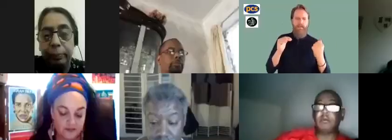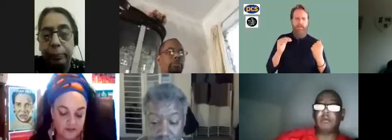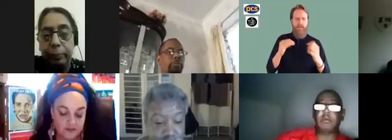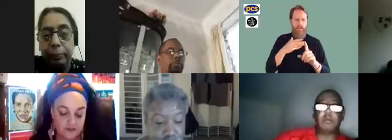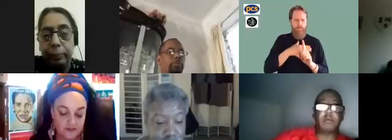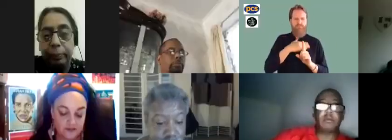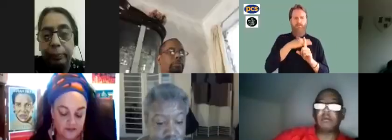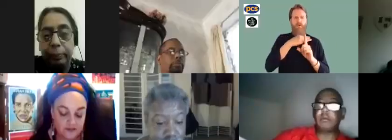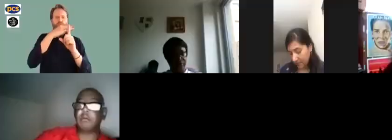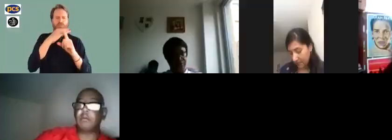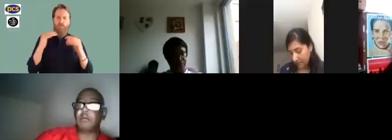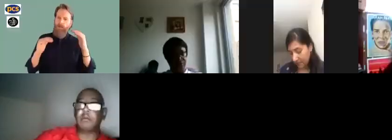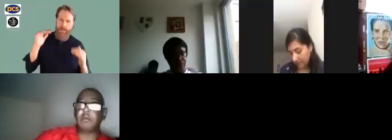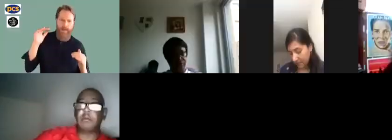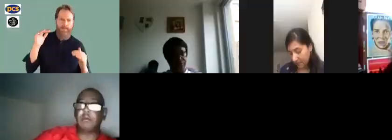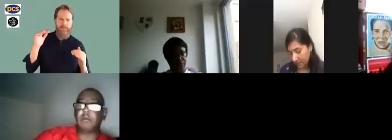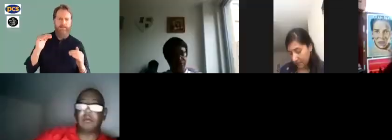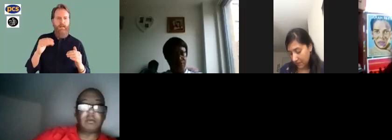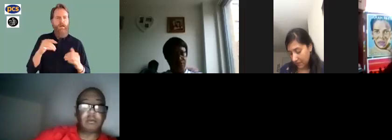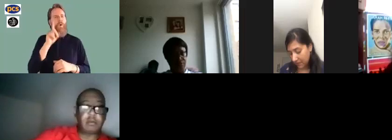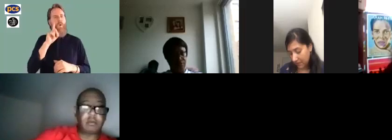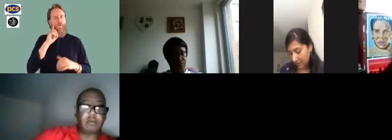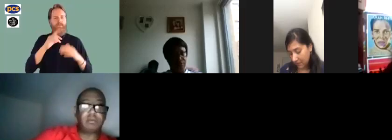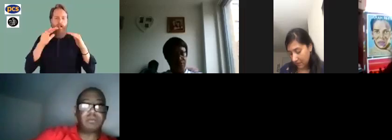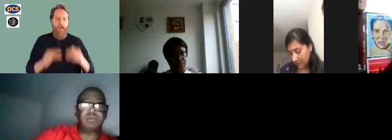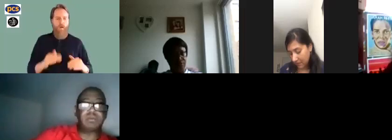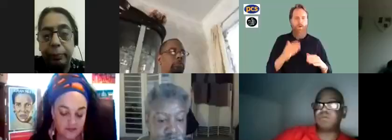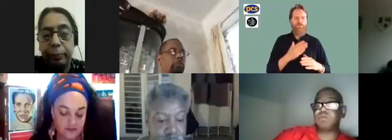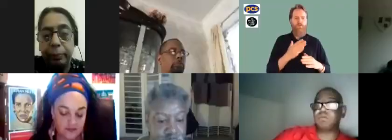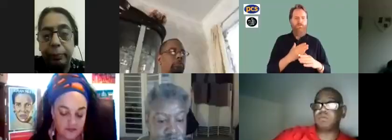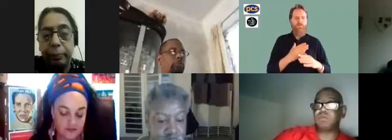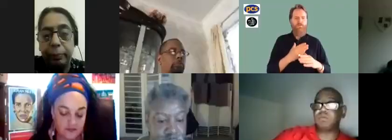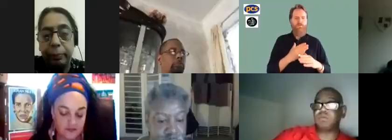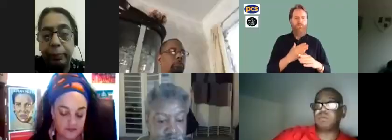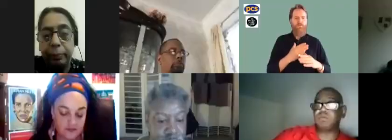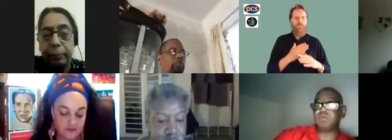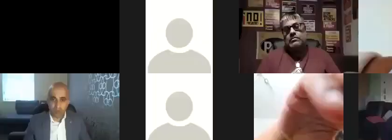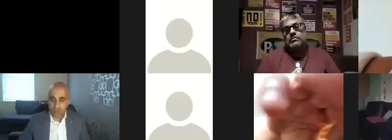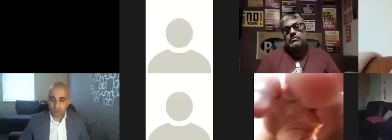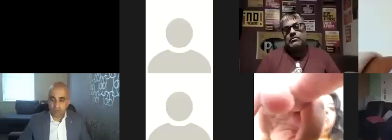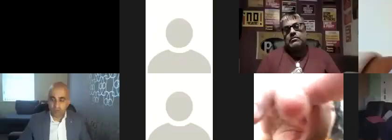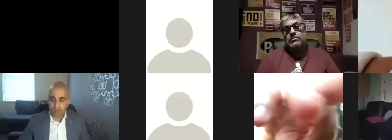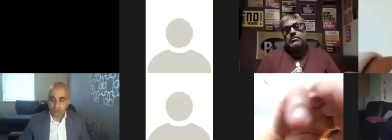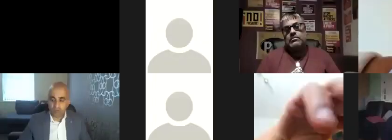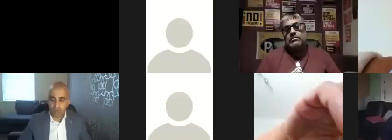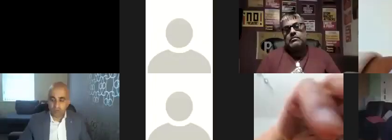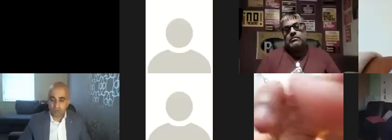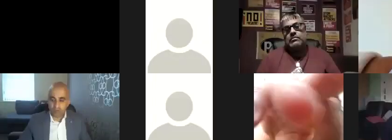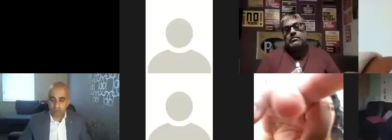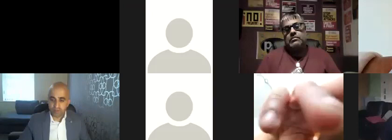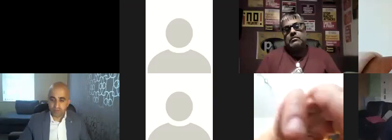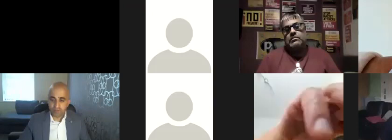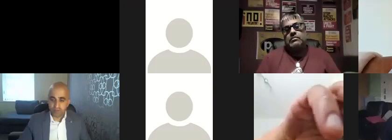always occupying those jobs at the more junior ends of departments rather than seeing themselves have the opportunity to go